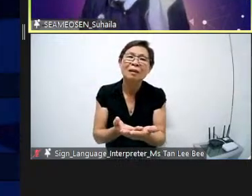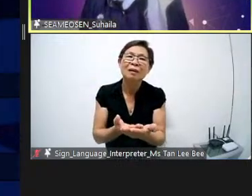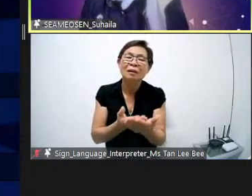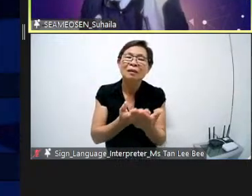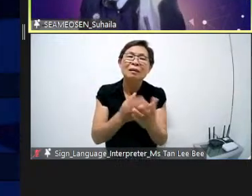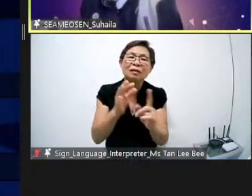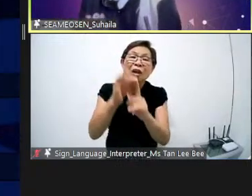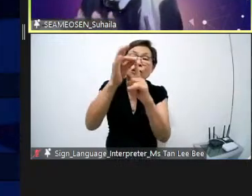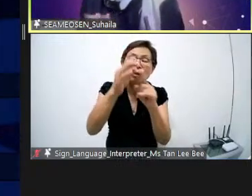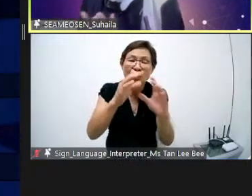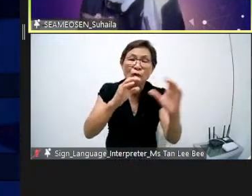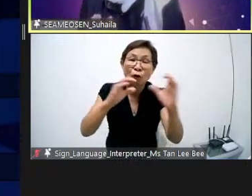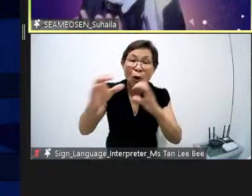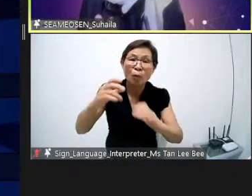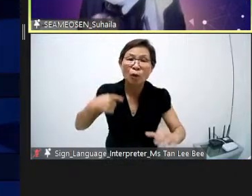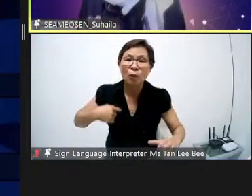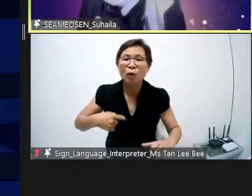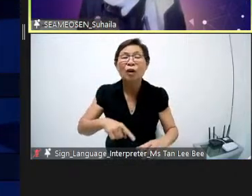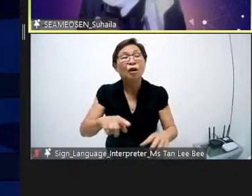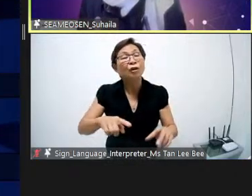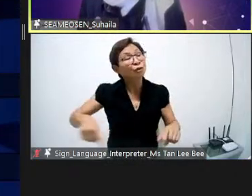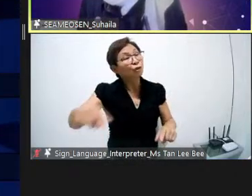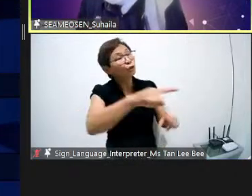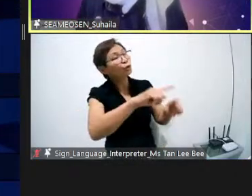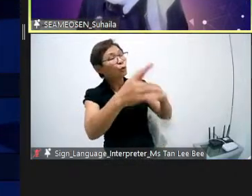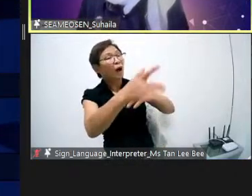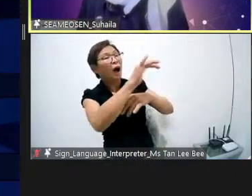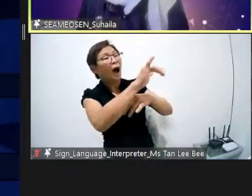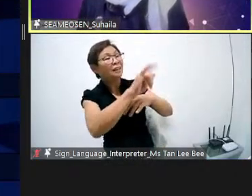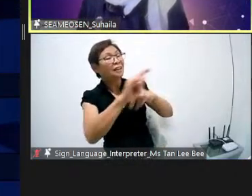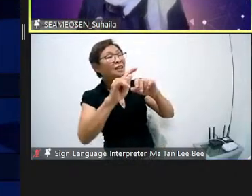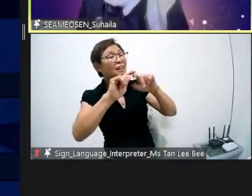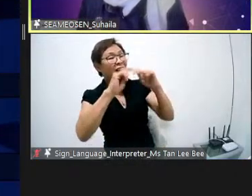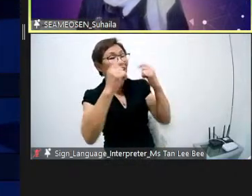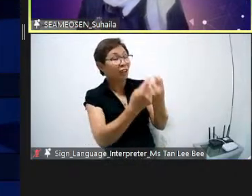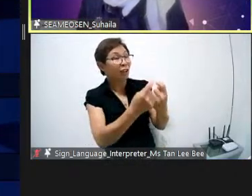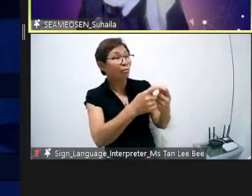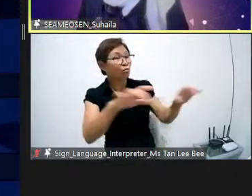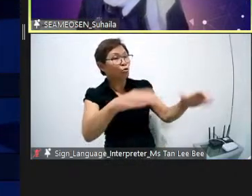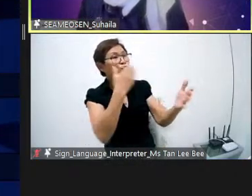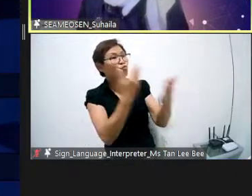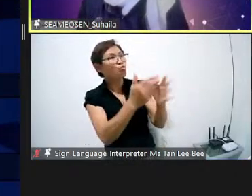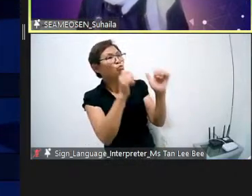Communication Unit. So we did it, guys. Congratulations and good job, everybody.